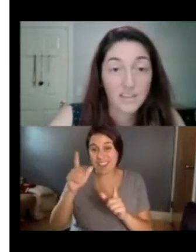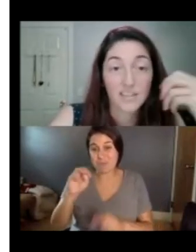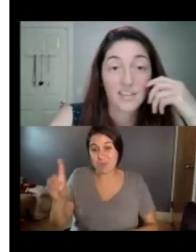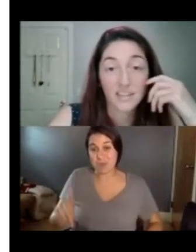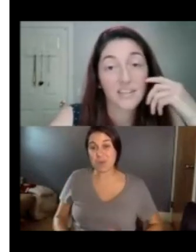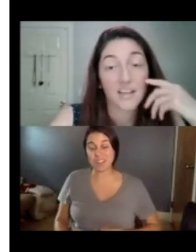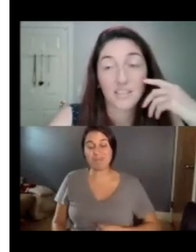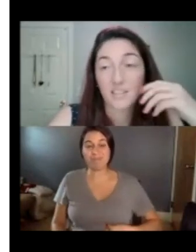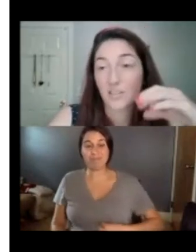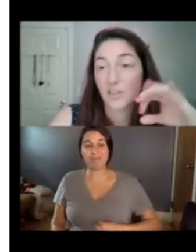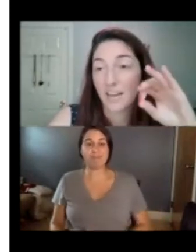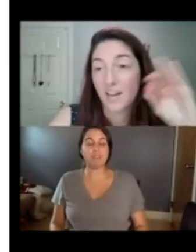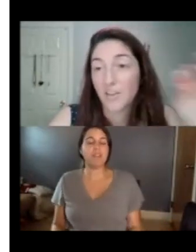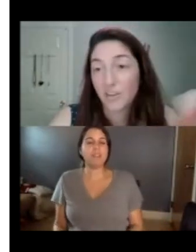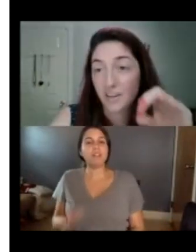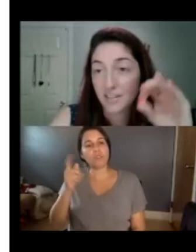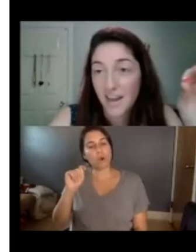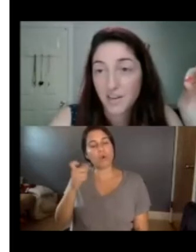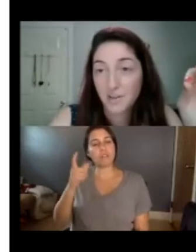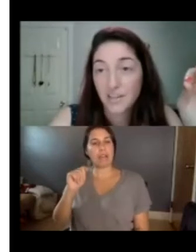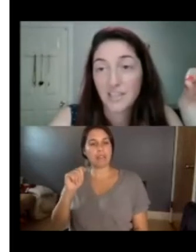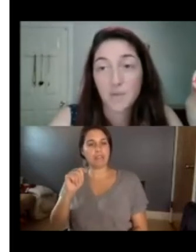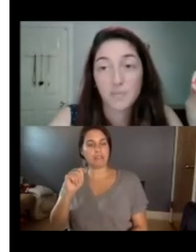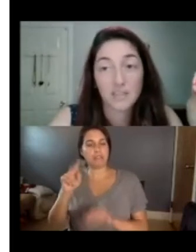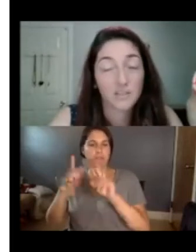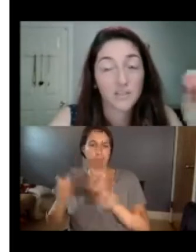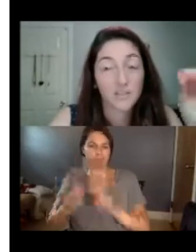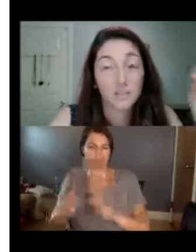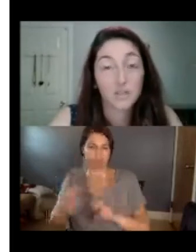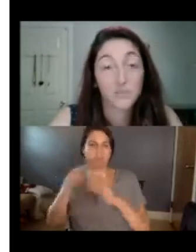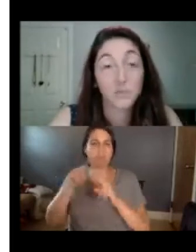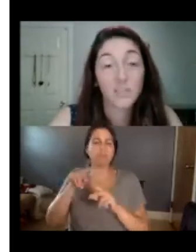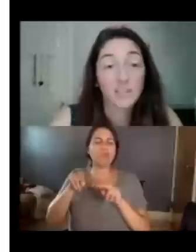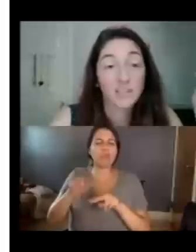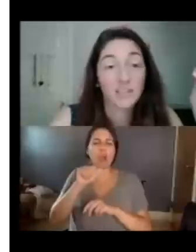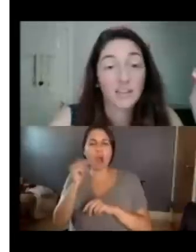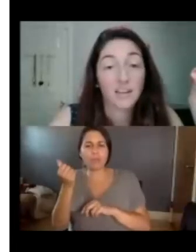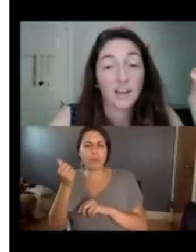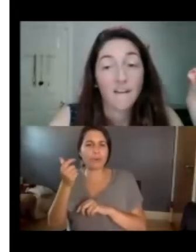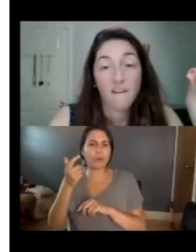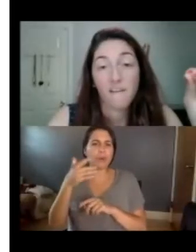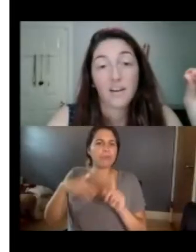We then conducted text analysis to look at other content categories that might be associated with morning mood.